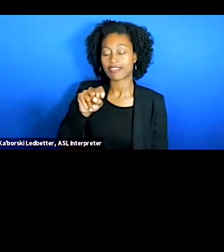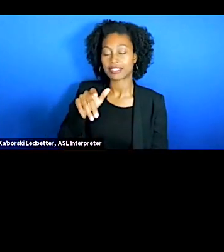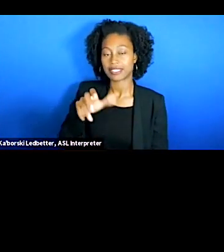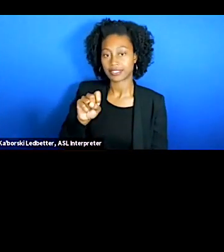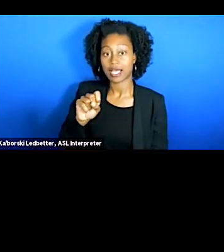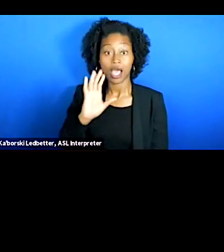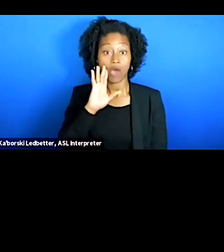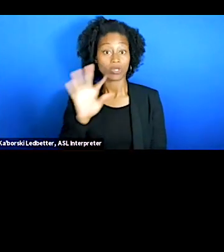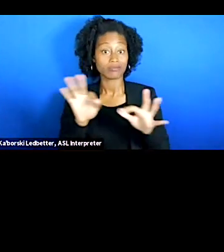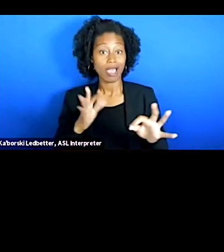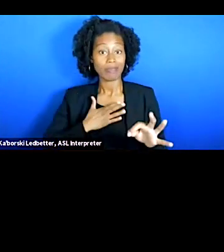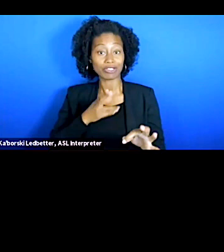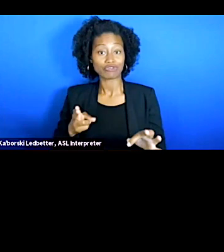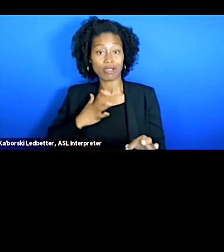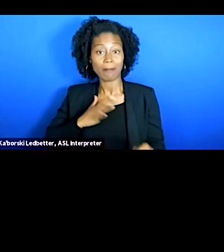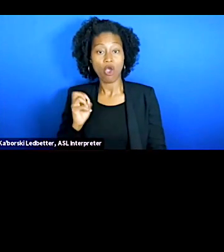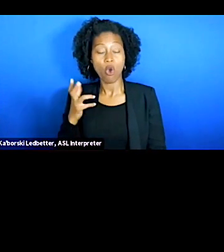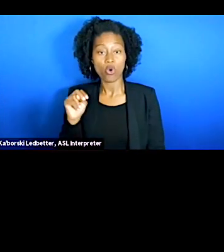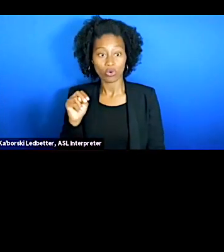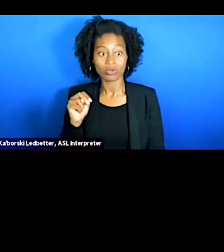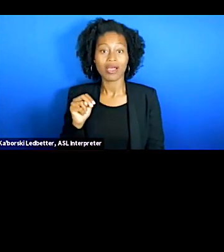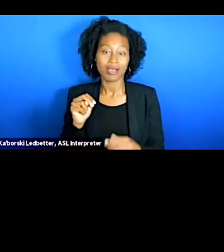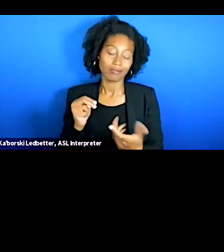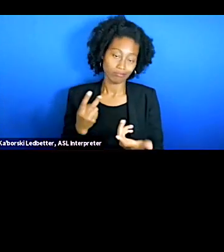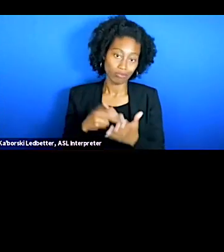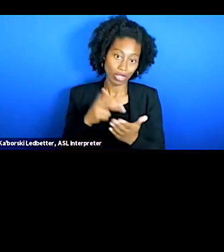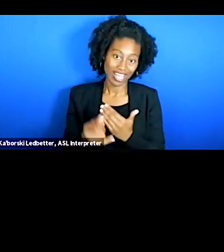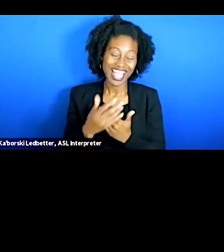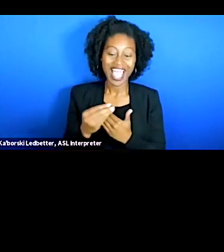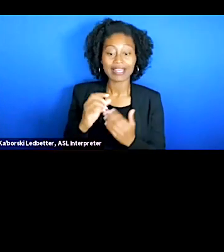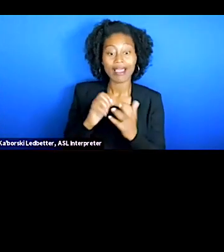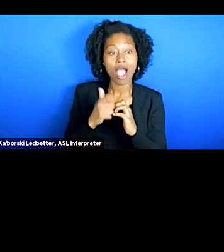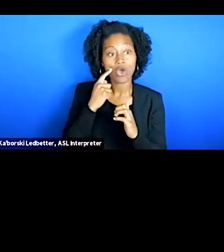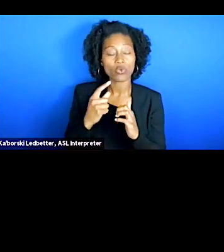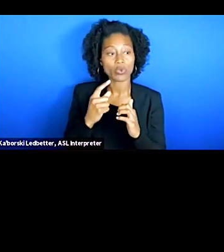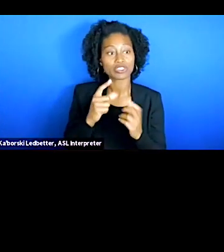how its findings were translated into policy and action.